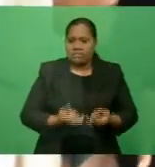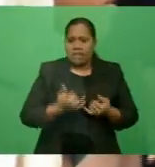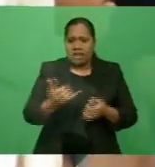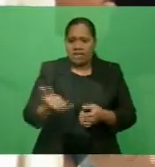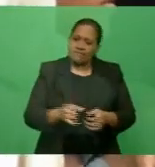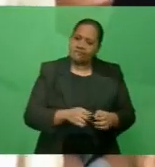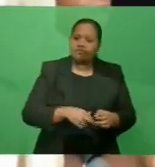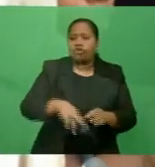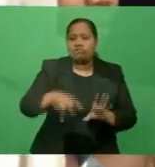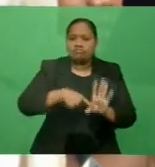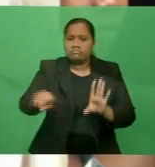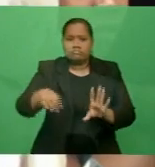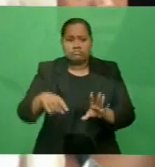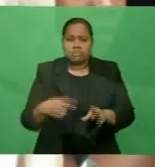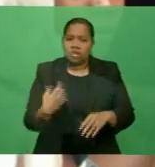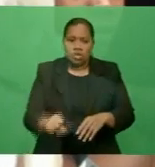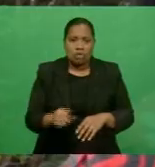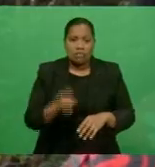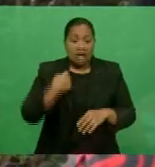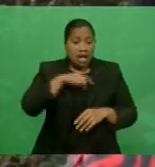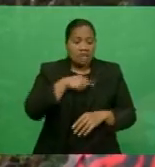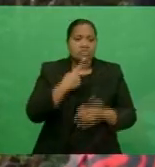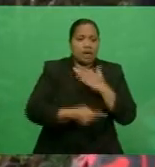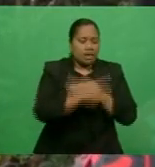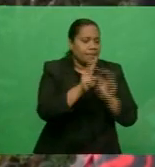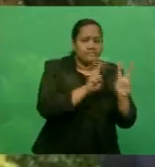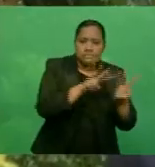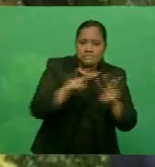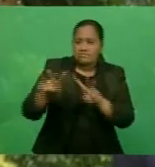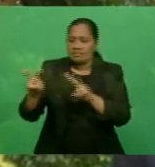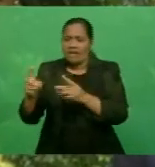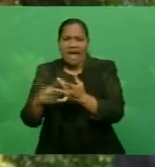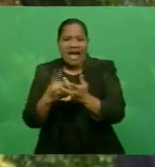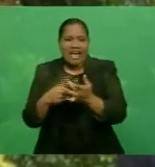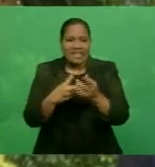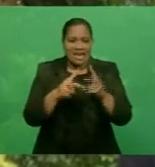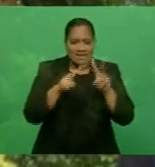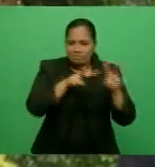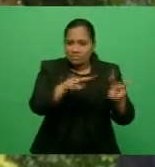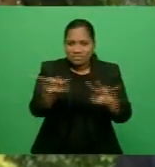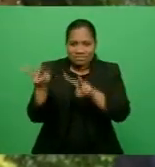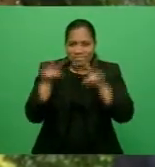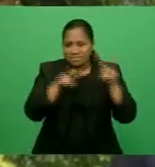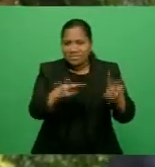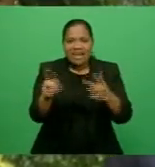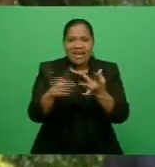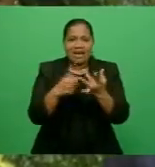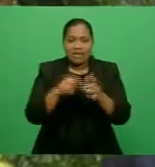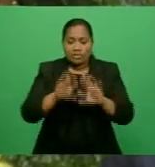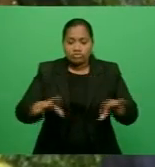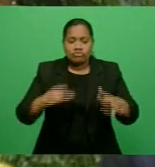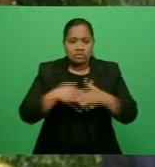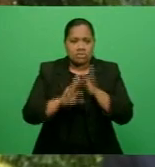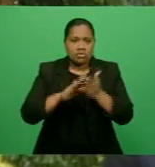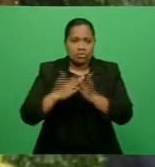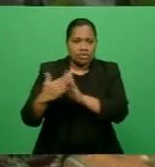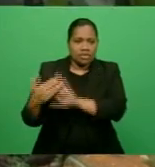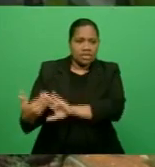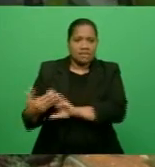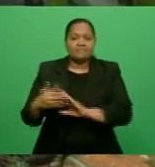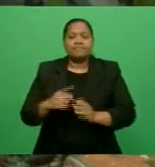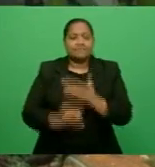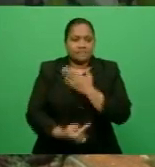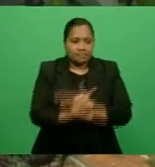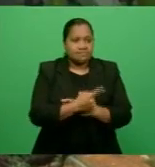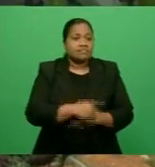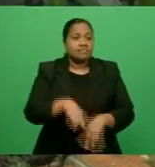also we have to look out for other children in this community. Wakasingaleka says the community was relieved when Chiochimbale, who was